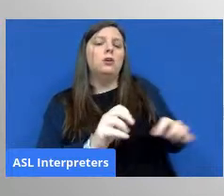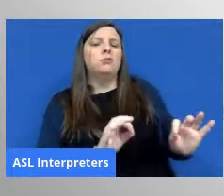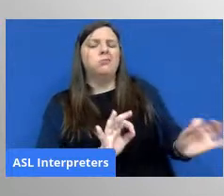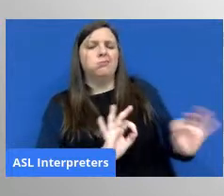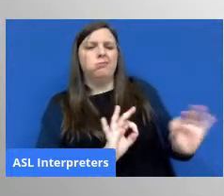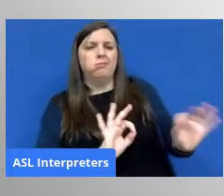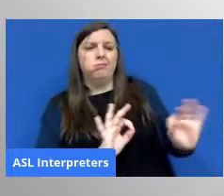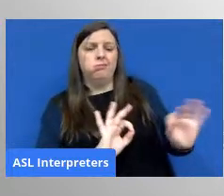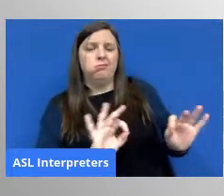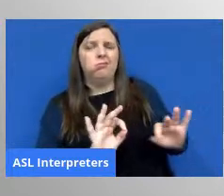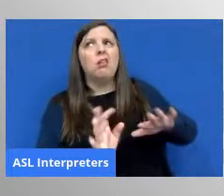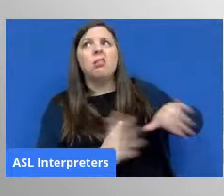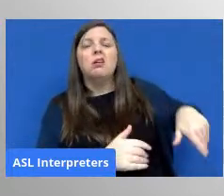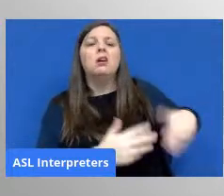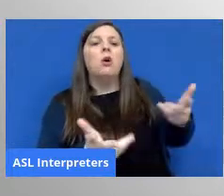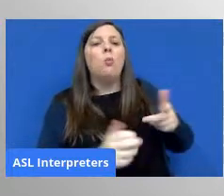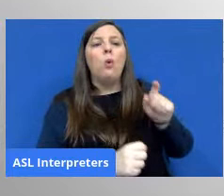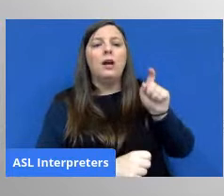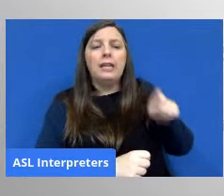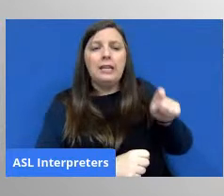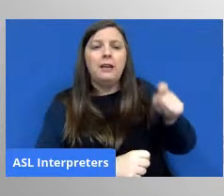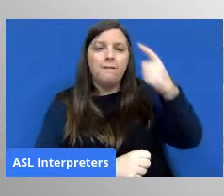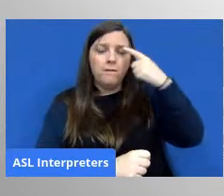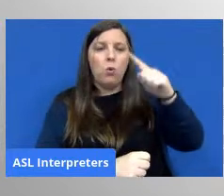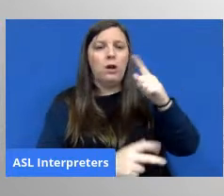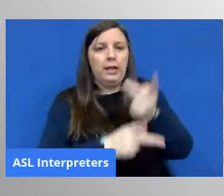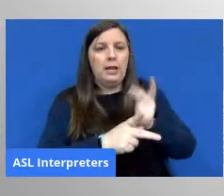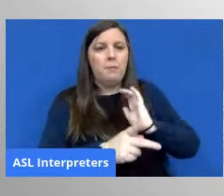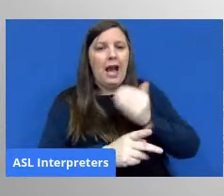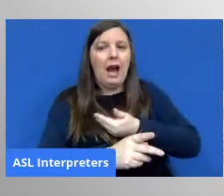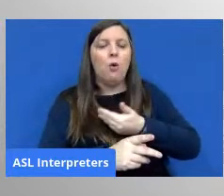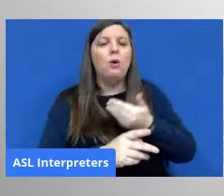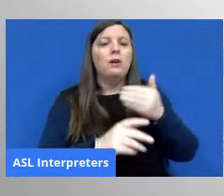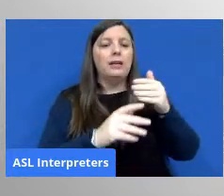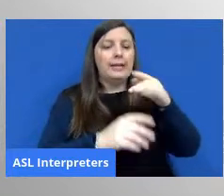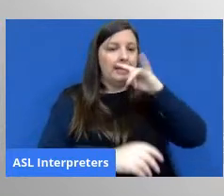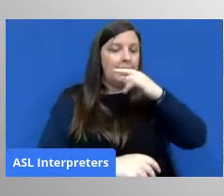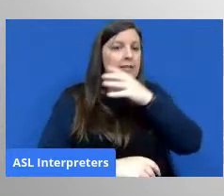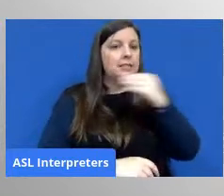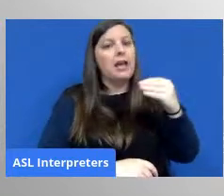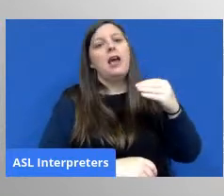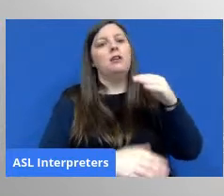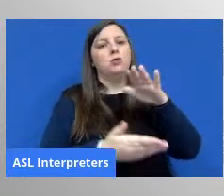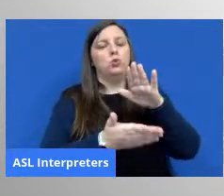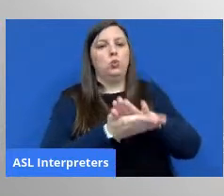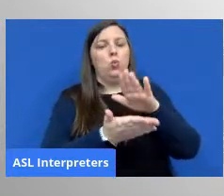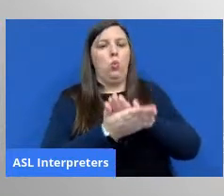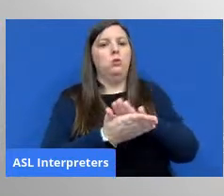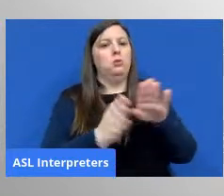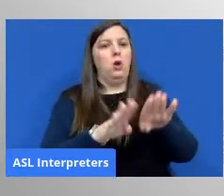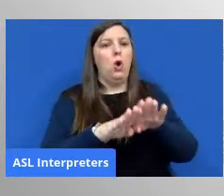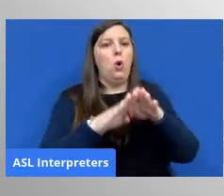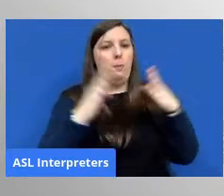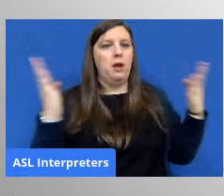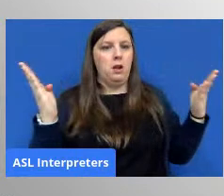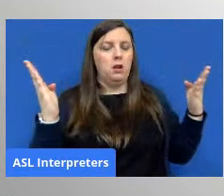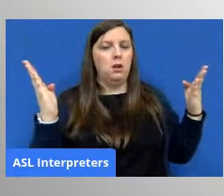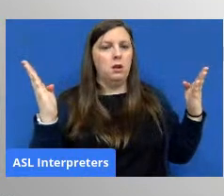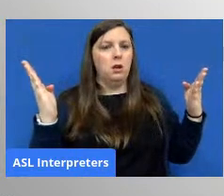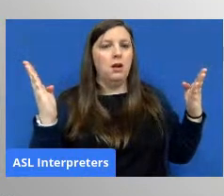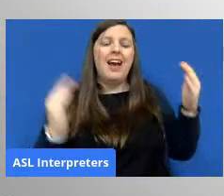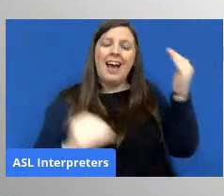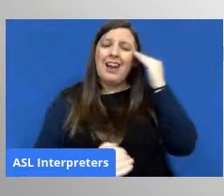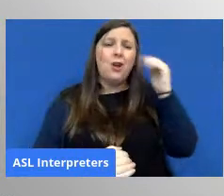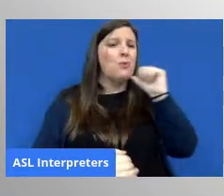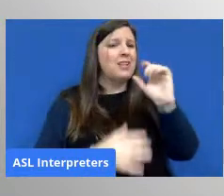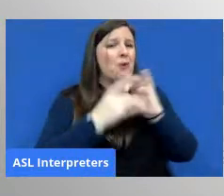what's needed to keep our kids and our educational schools open. And I know that has nothing to do with you,